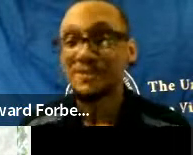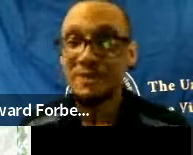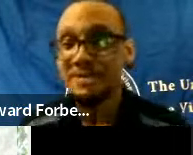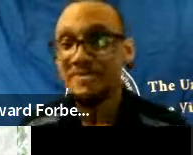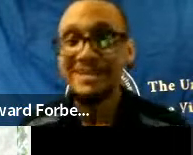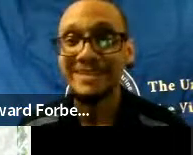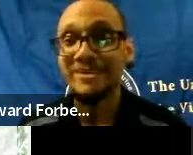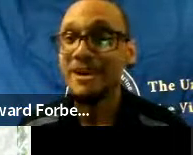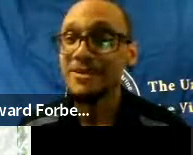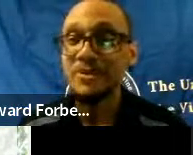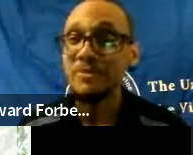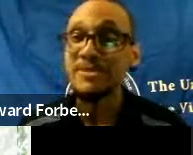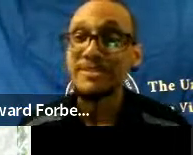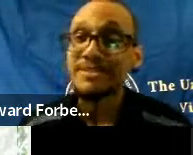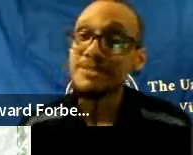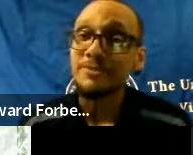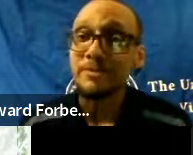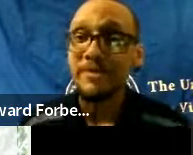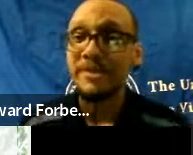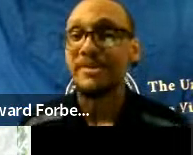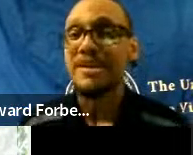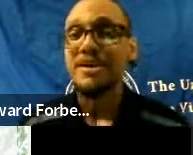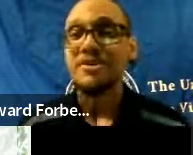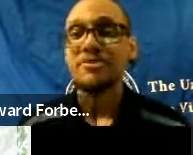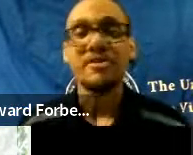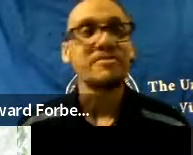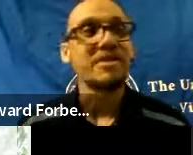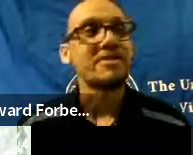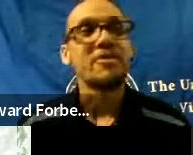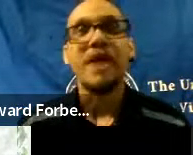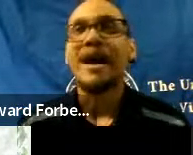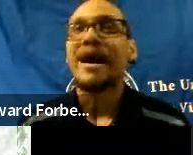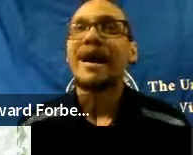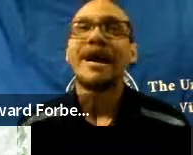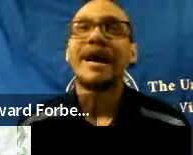you're transforming my entire household, but this is for the better.